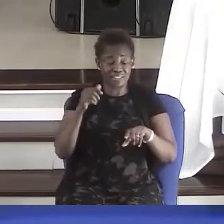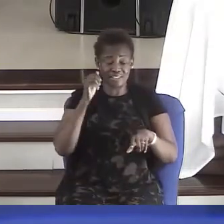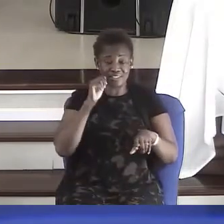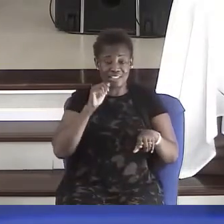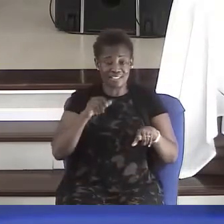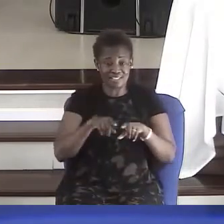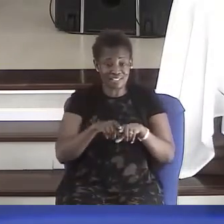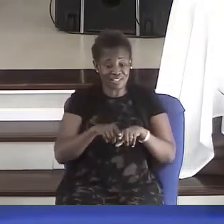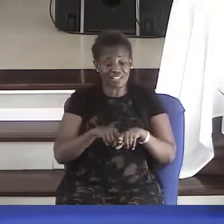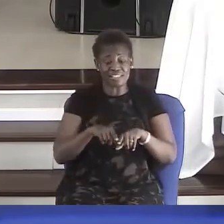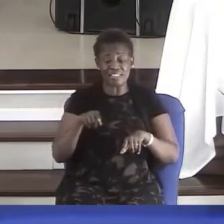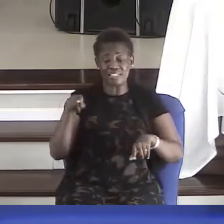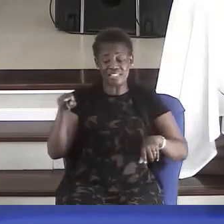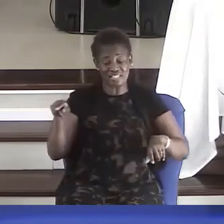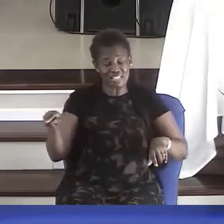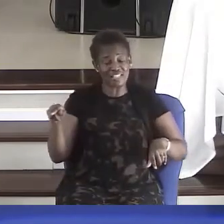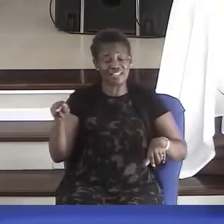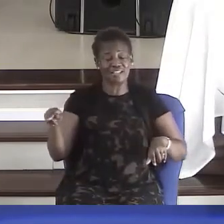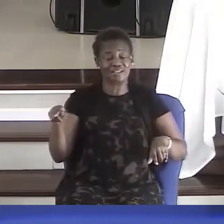for God.